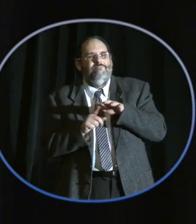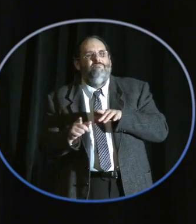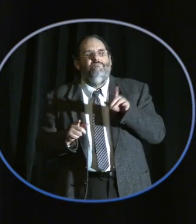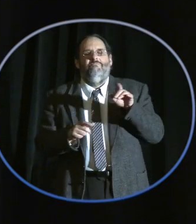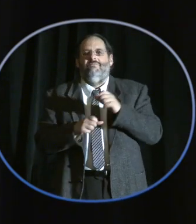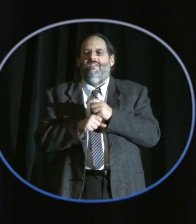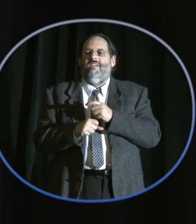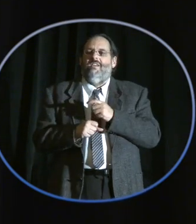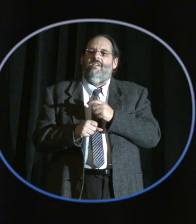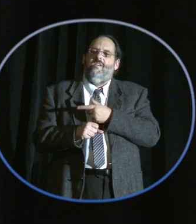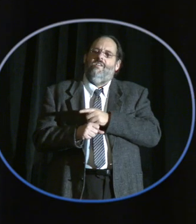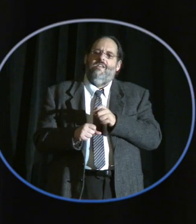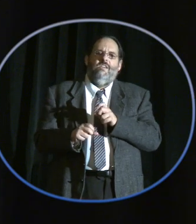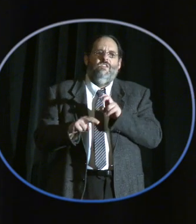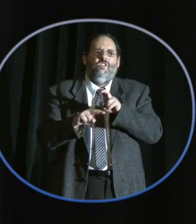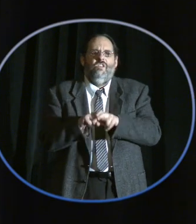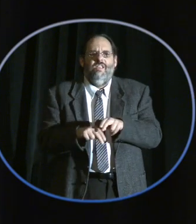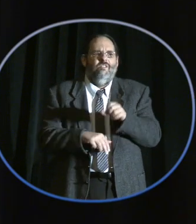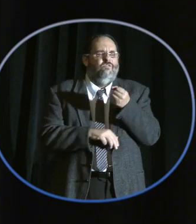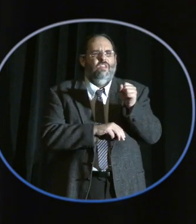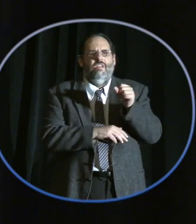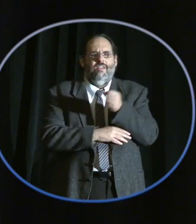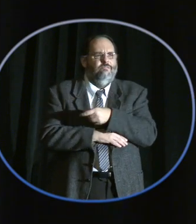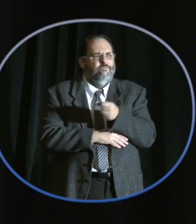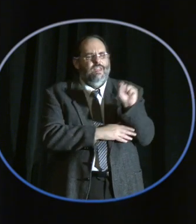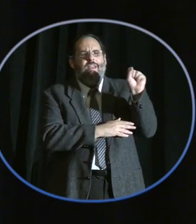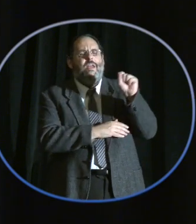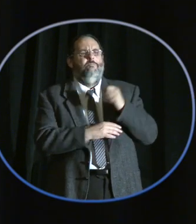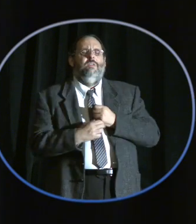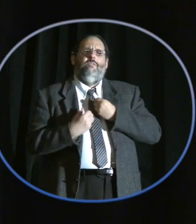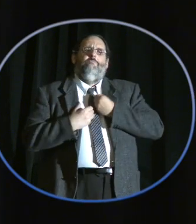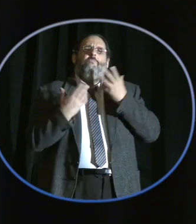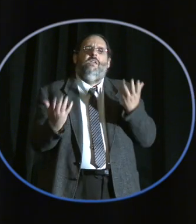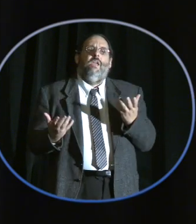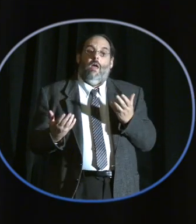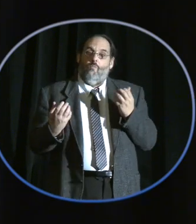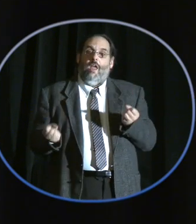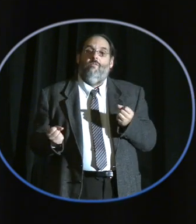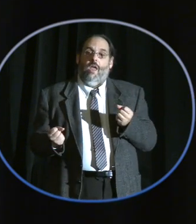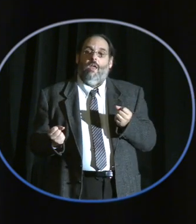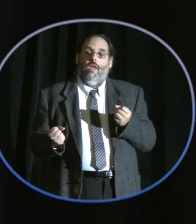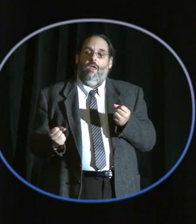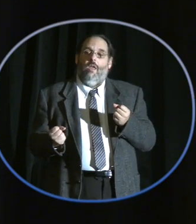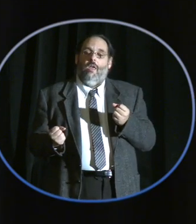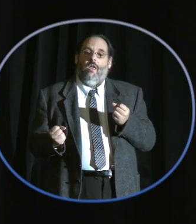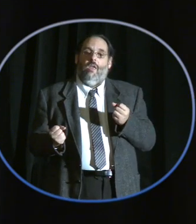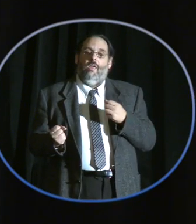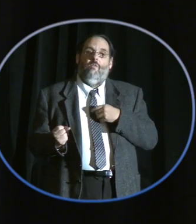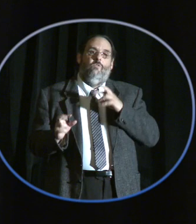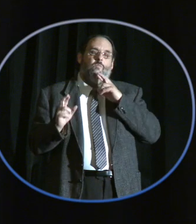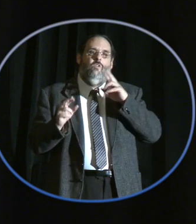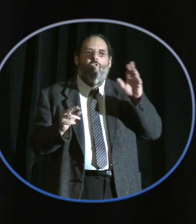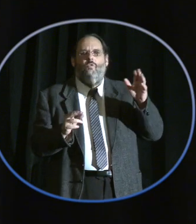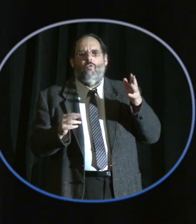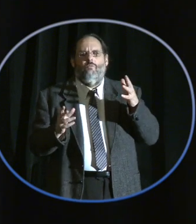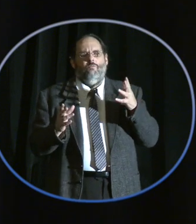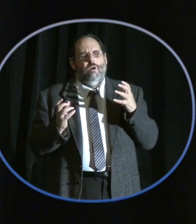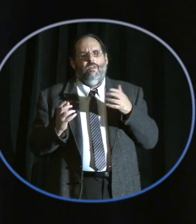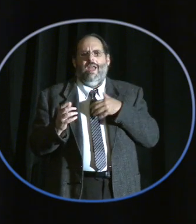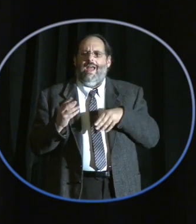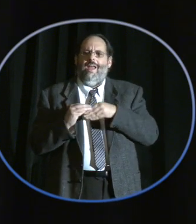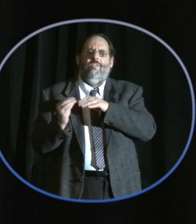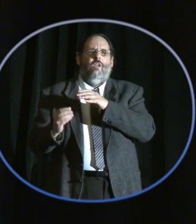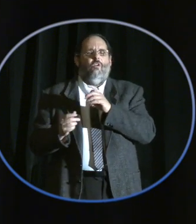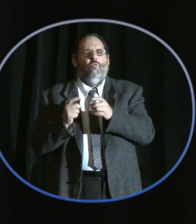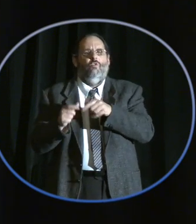sit down, sit in, stand up, speak out bravely, in response to thy urge to add their